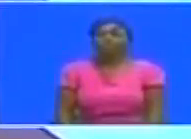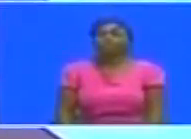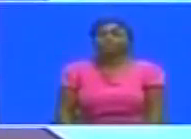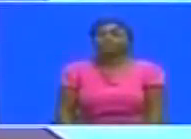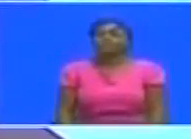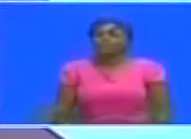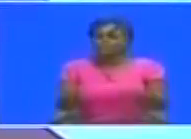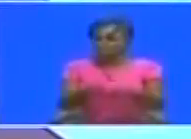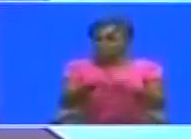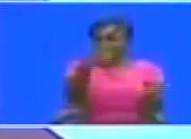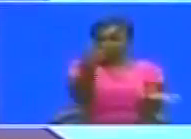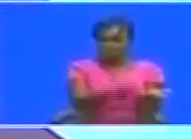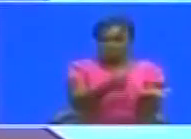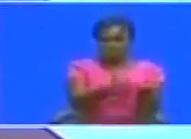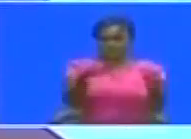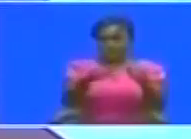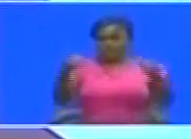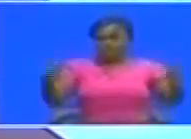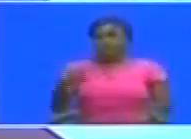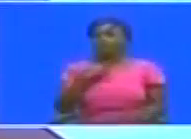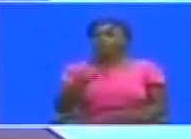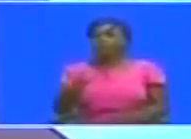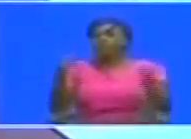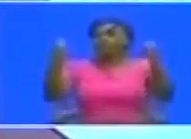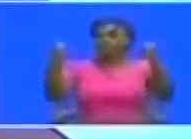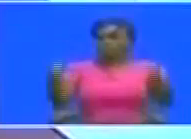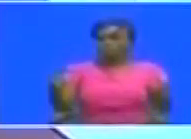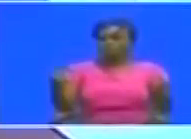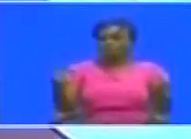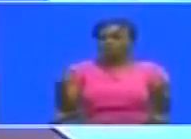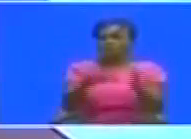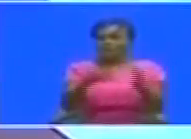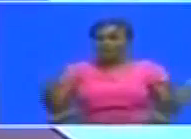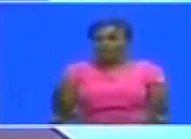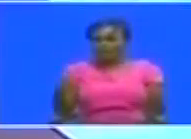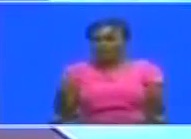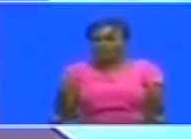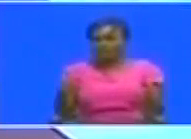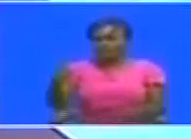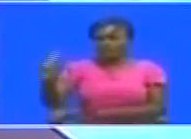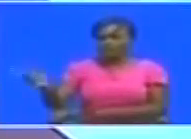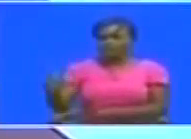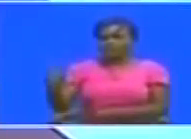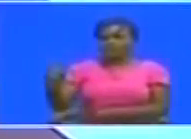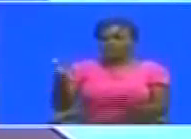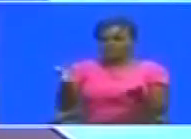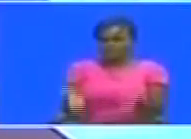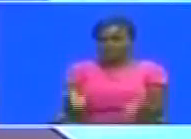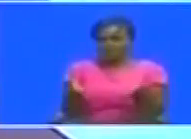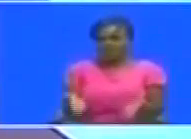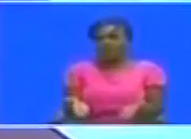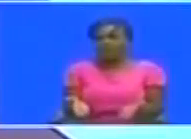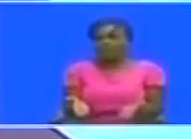And still in Uganda, opposition voices growing stronger against the regime of the incumbent President Yoweri Kaguta